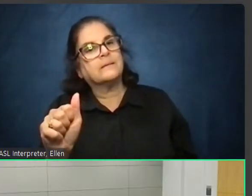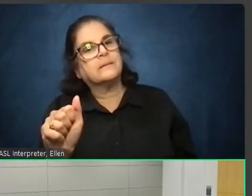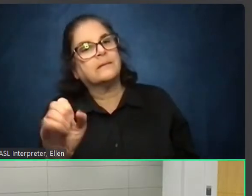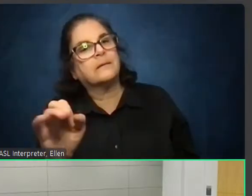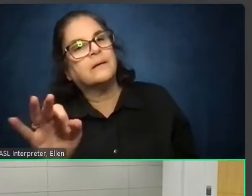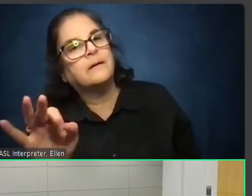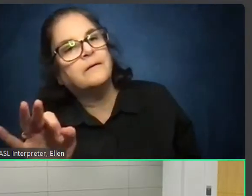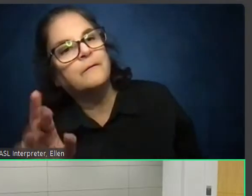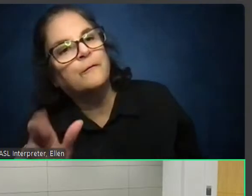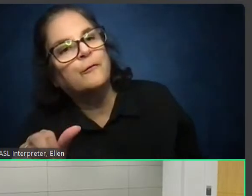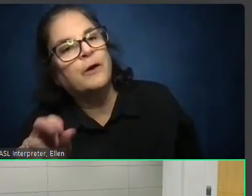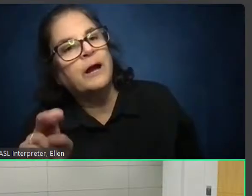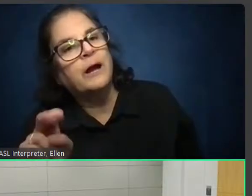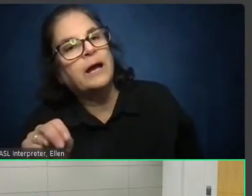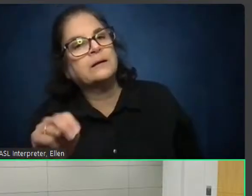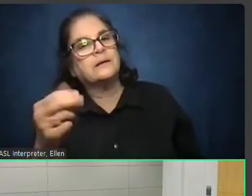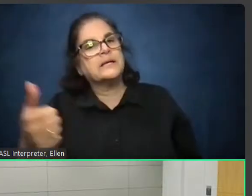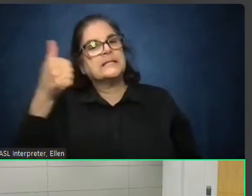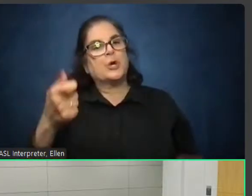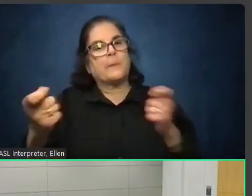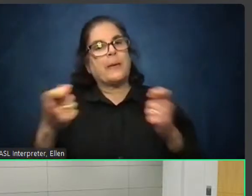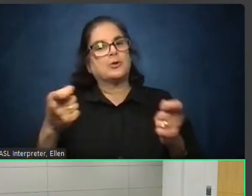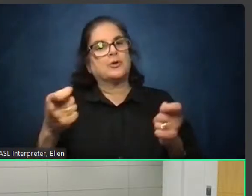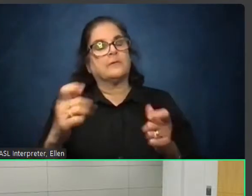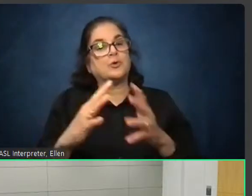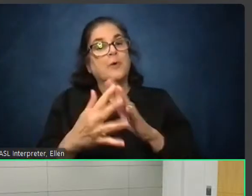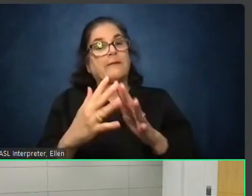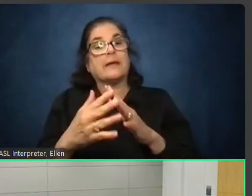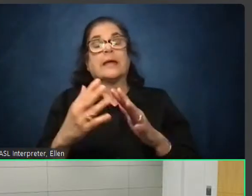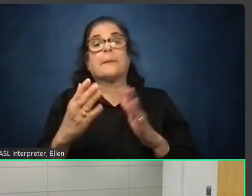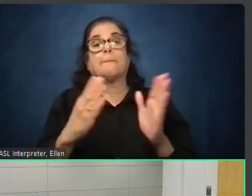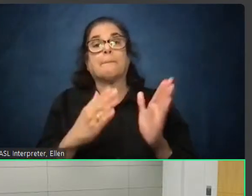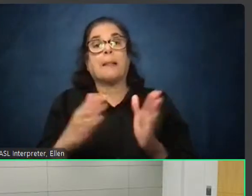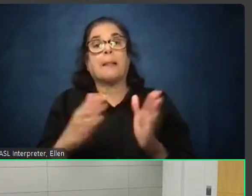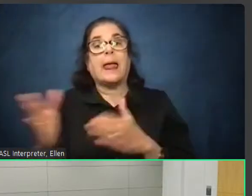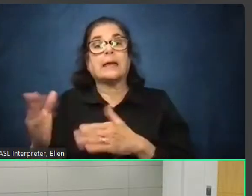deals with bus stops, among other things. Oh.